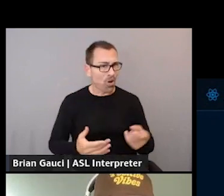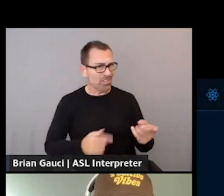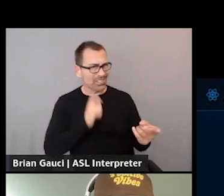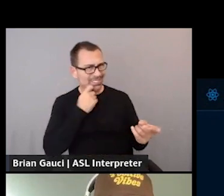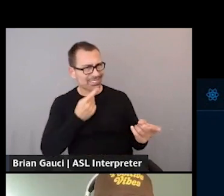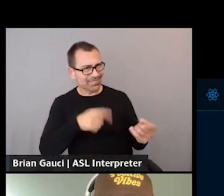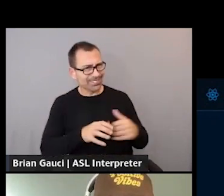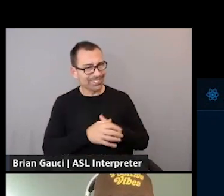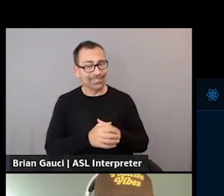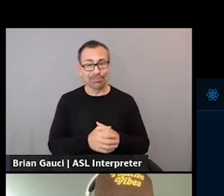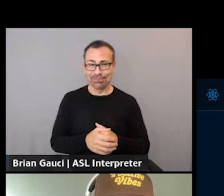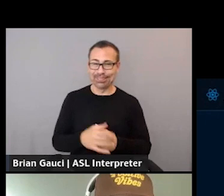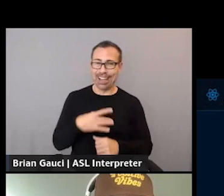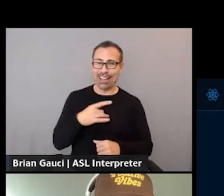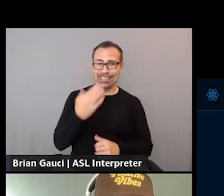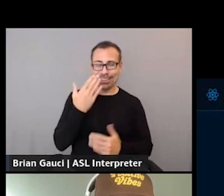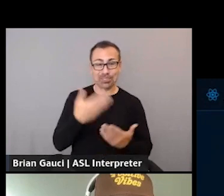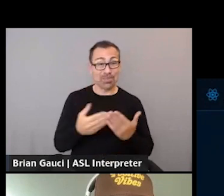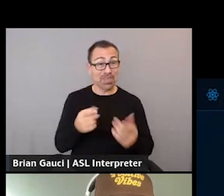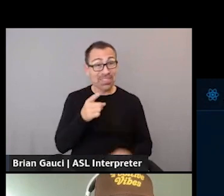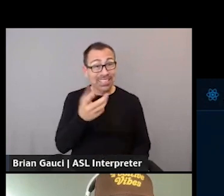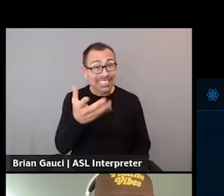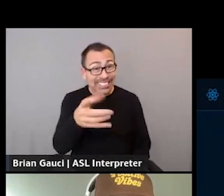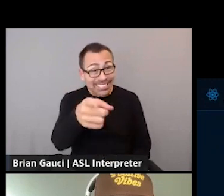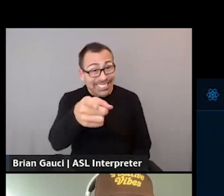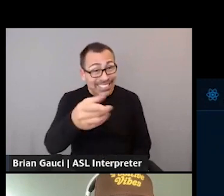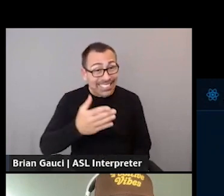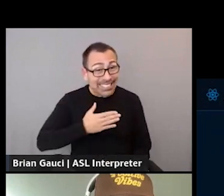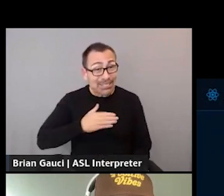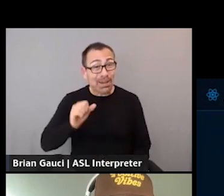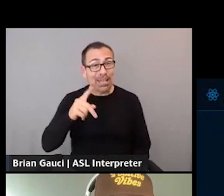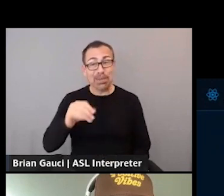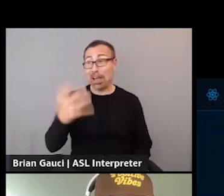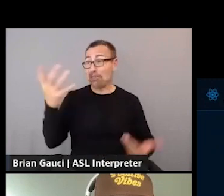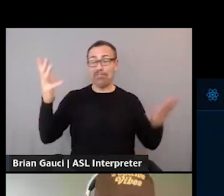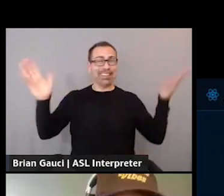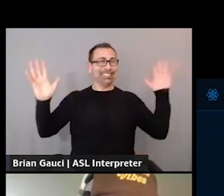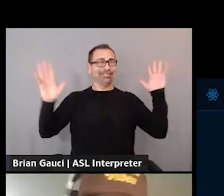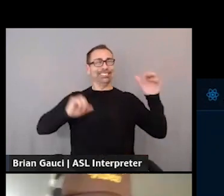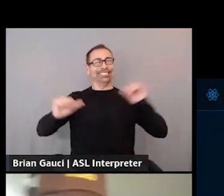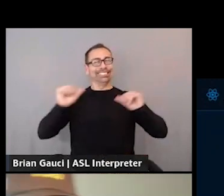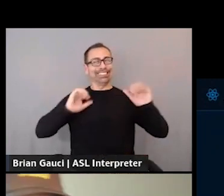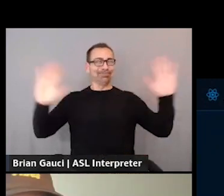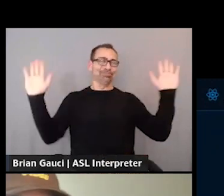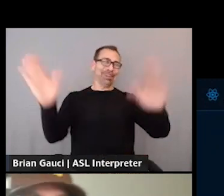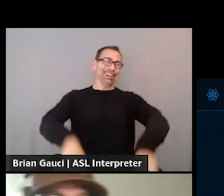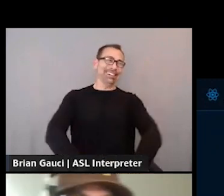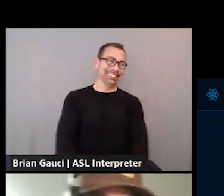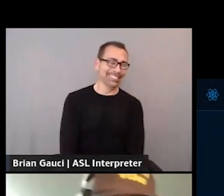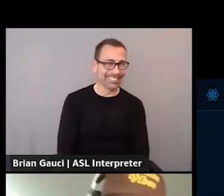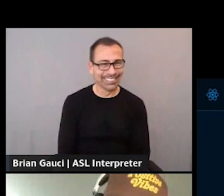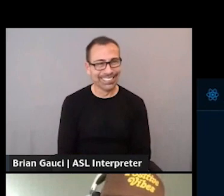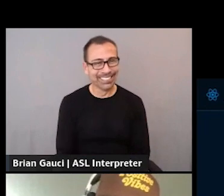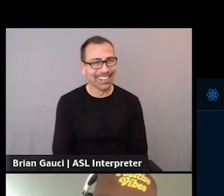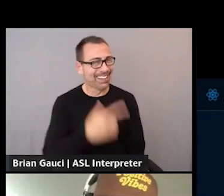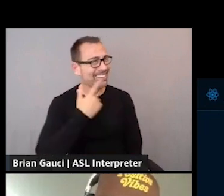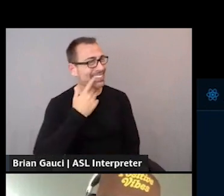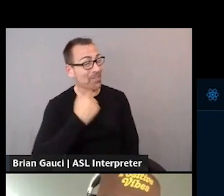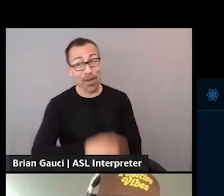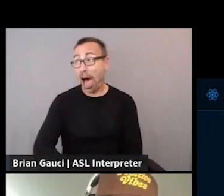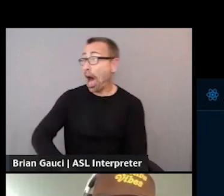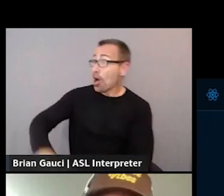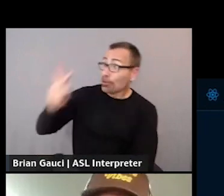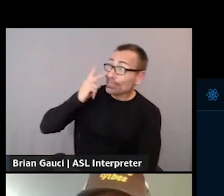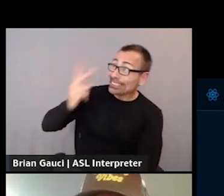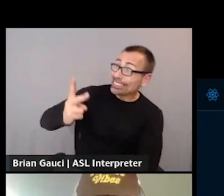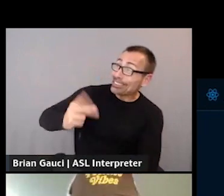so. But this is it. This is my API. Show's over, folks. No, it's We'll see you next Friday at the Right.